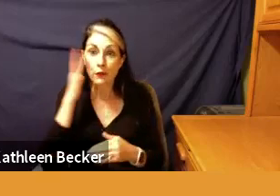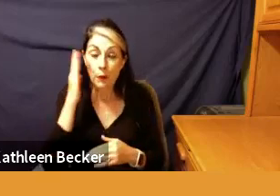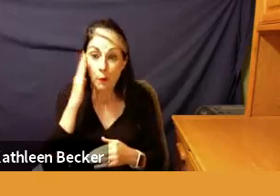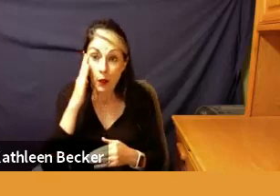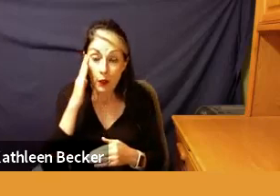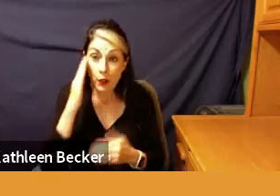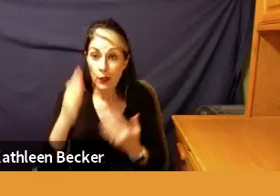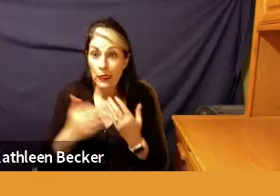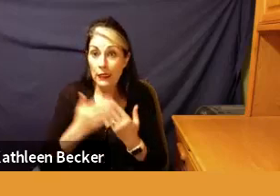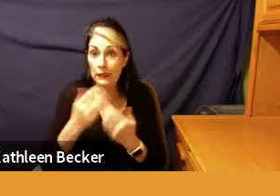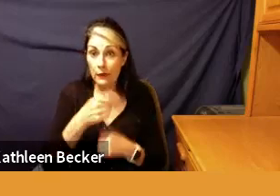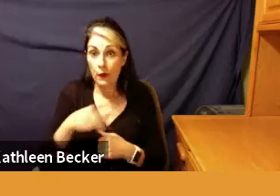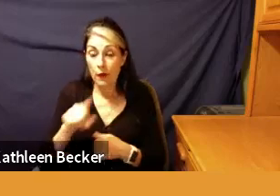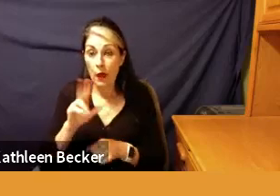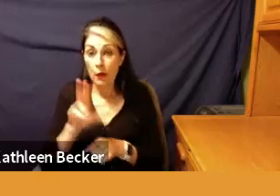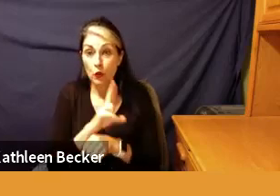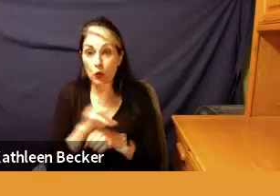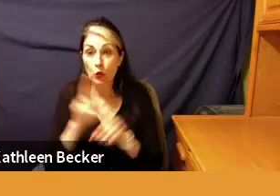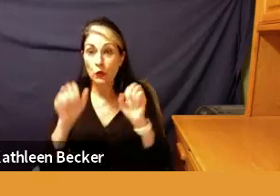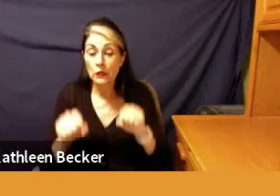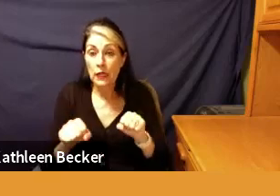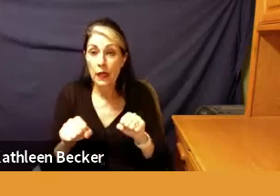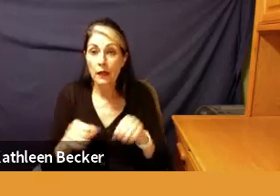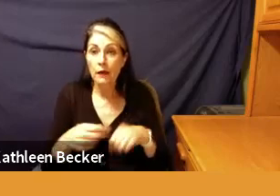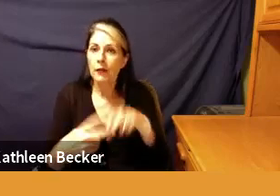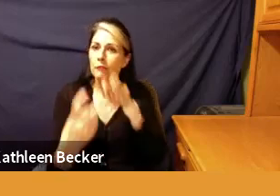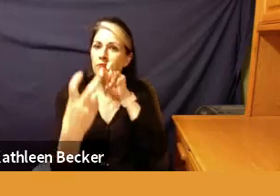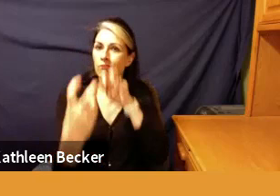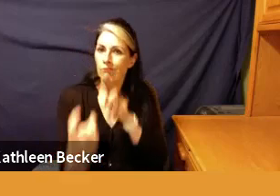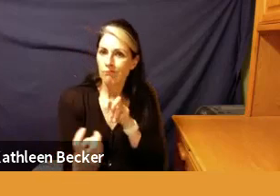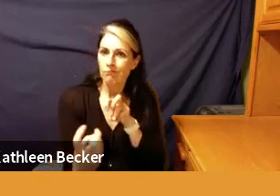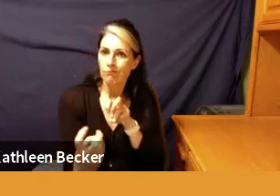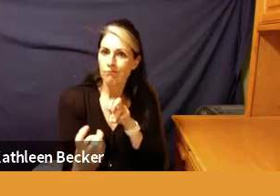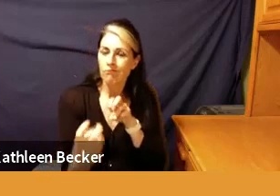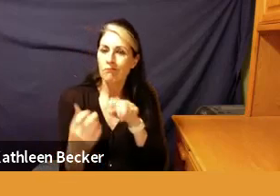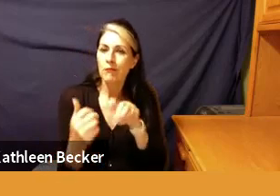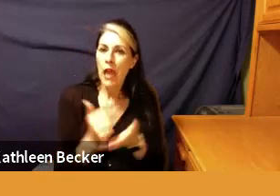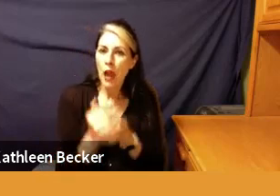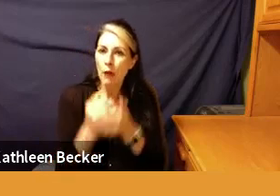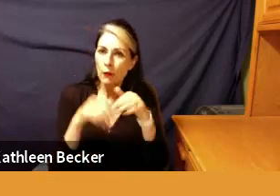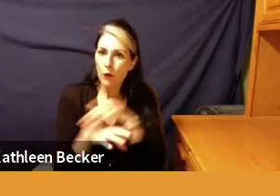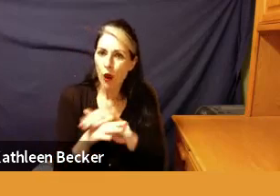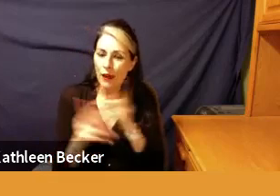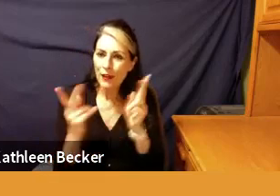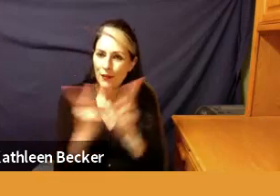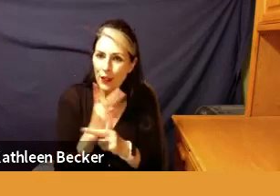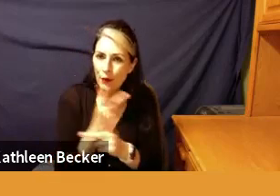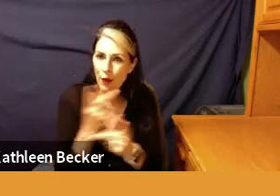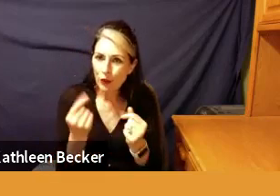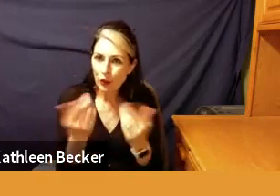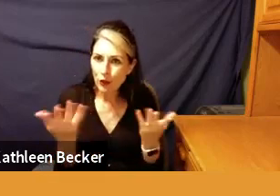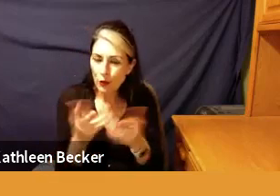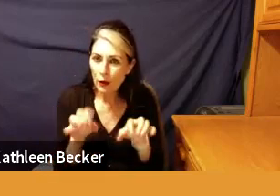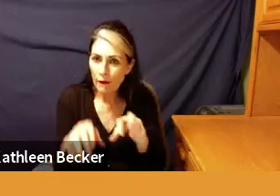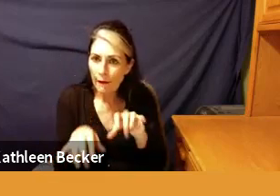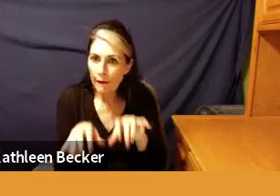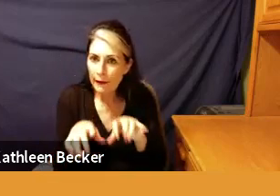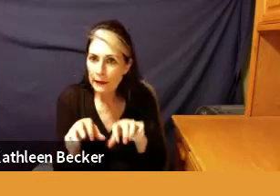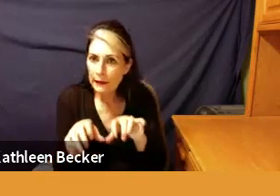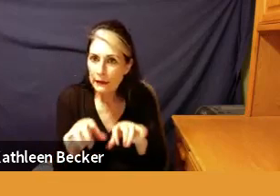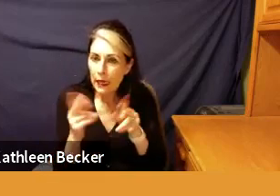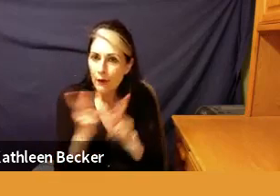and easy for them to use. So sit down with them, help them log in, figure out what to do, help them type maybe, or